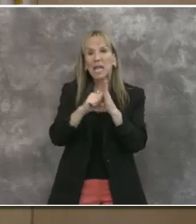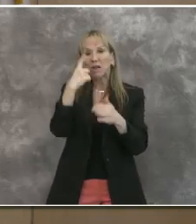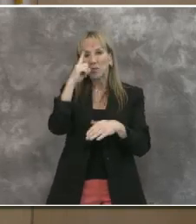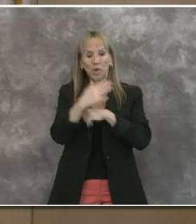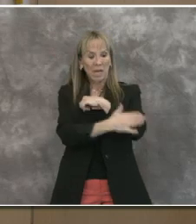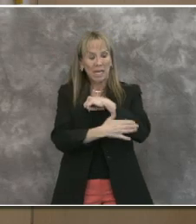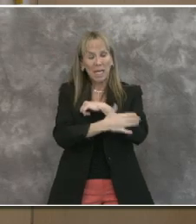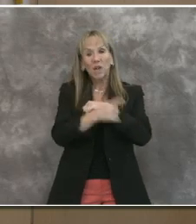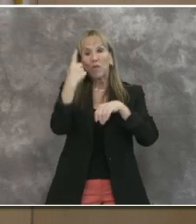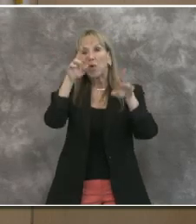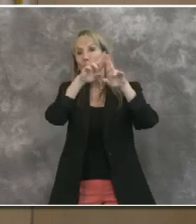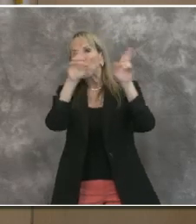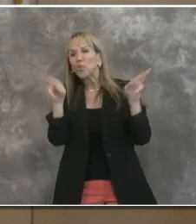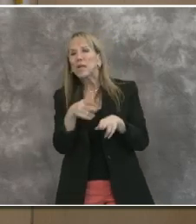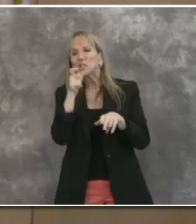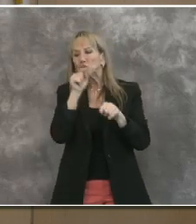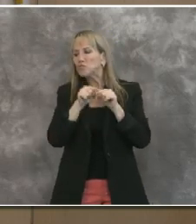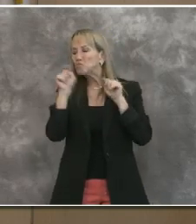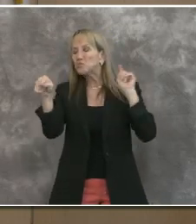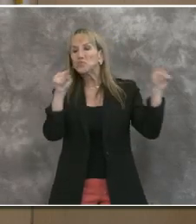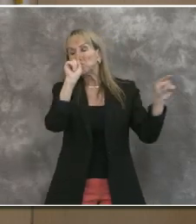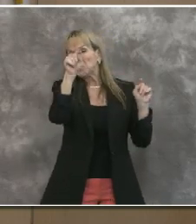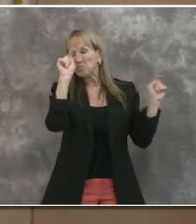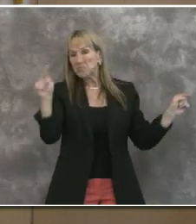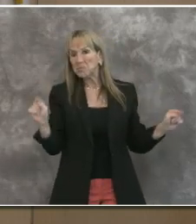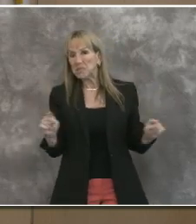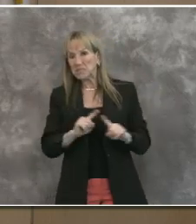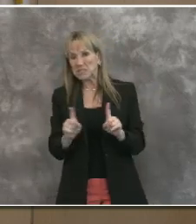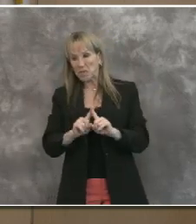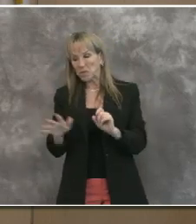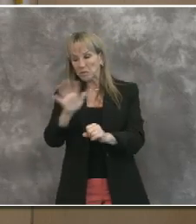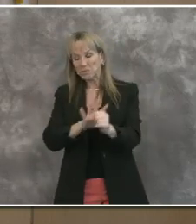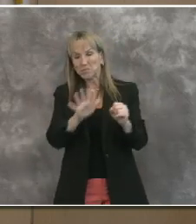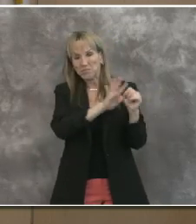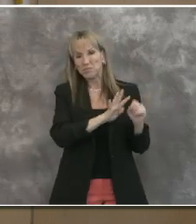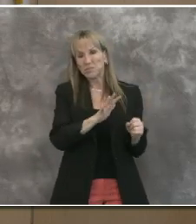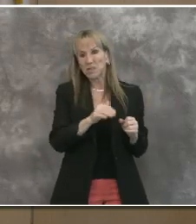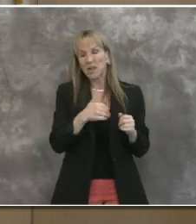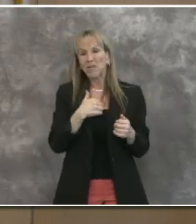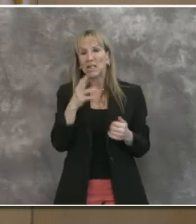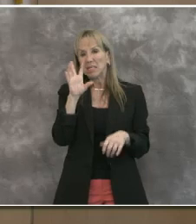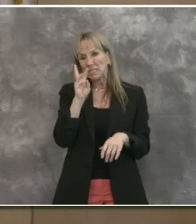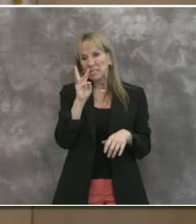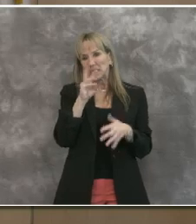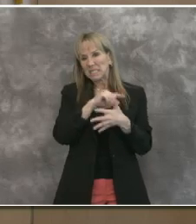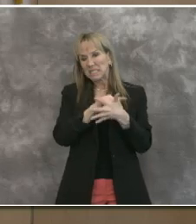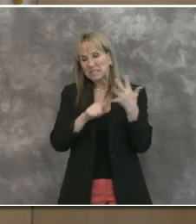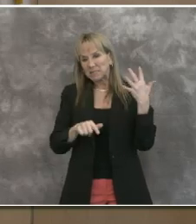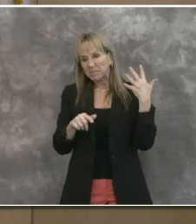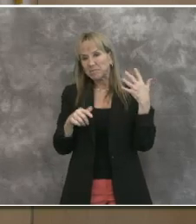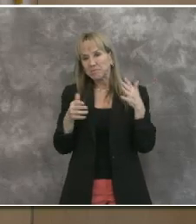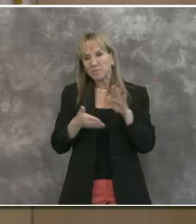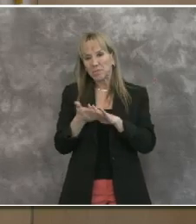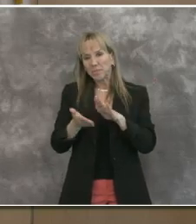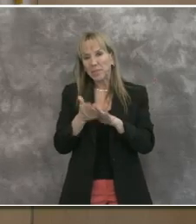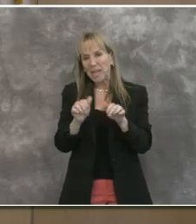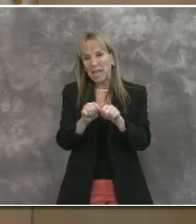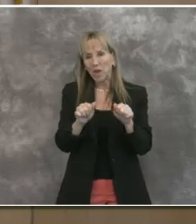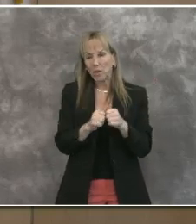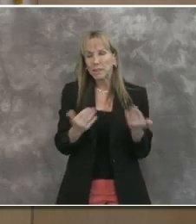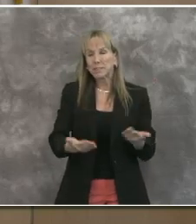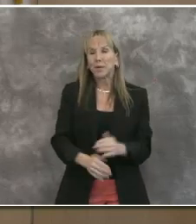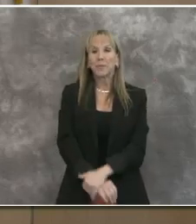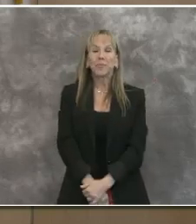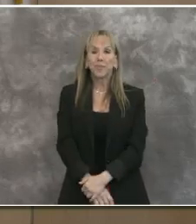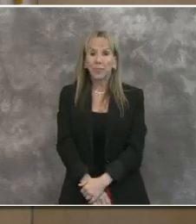as neighborhoods and municipalities within each of our 6 HHSA operational areas. Thank you, Dr.